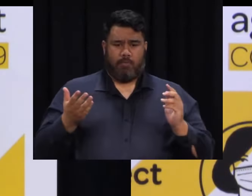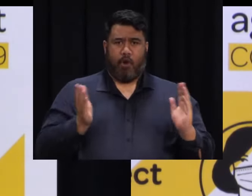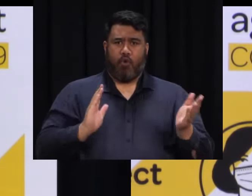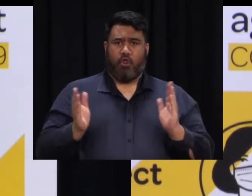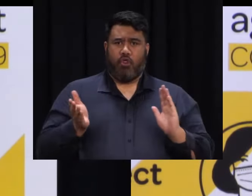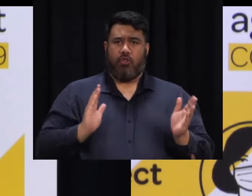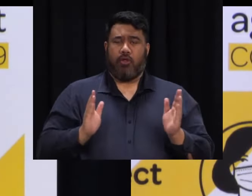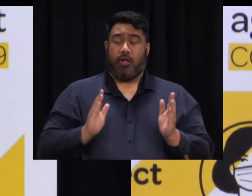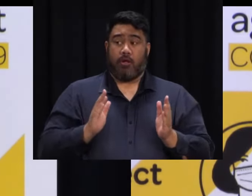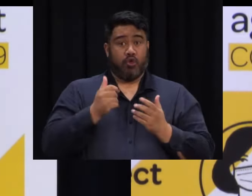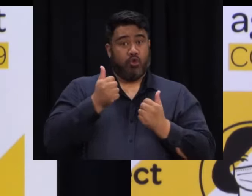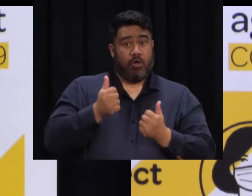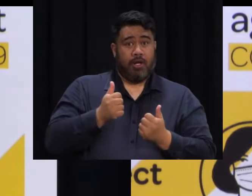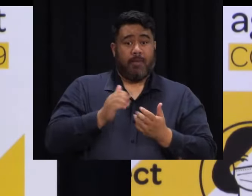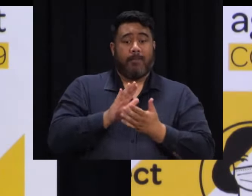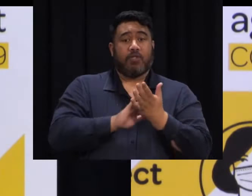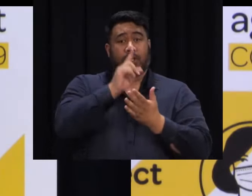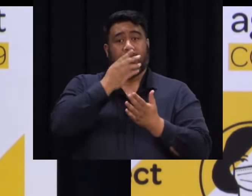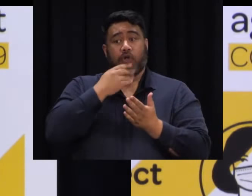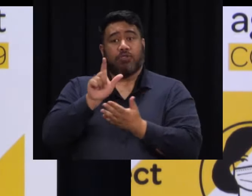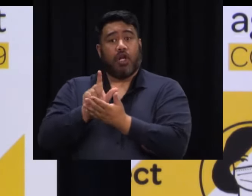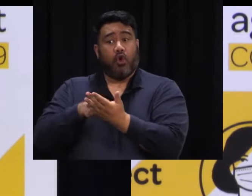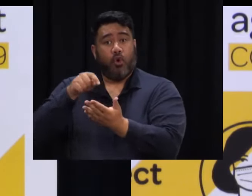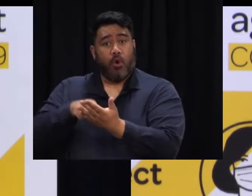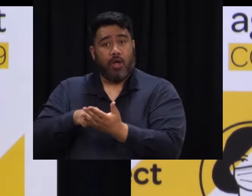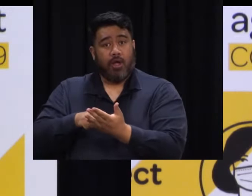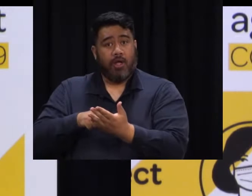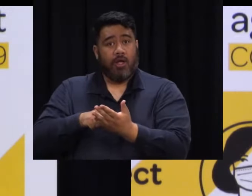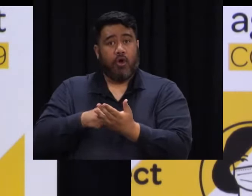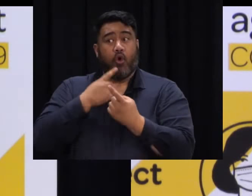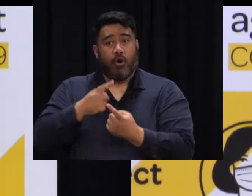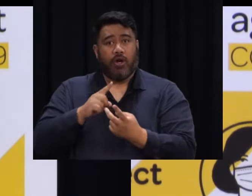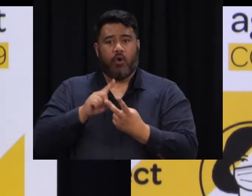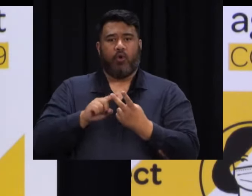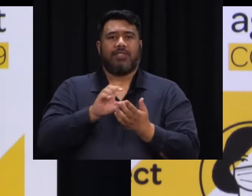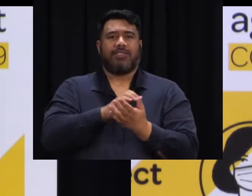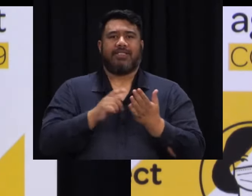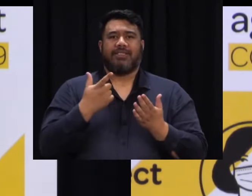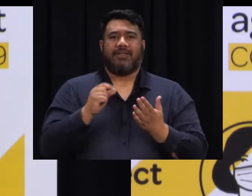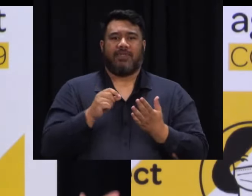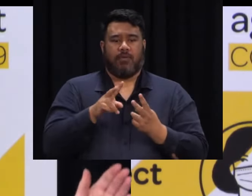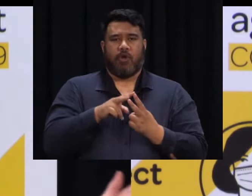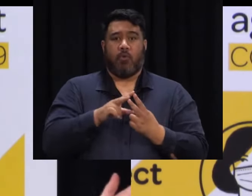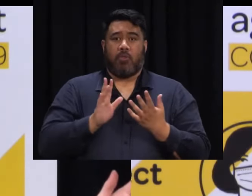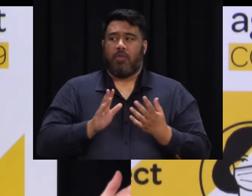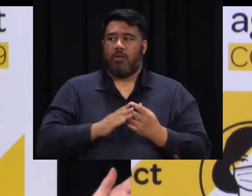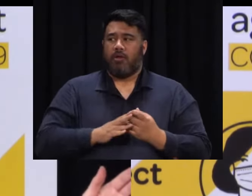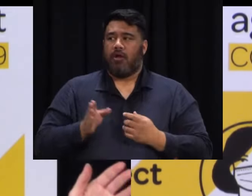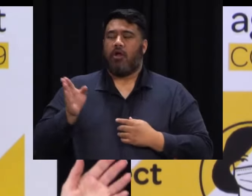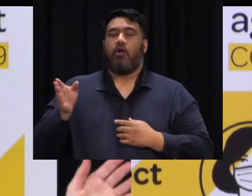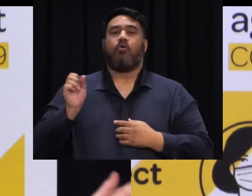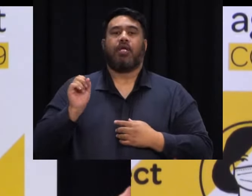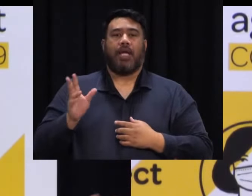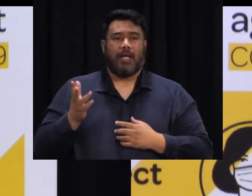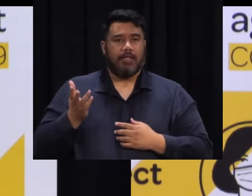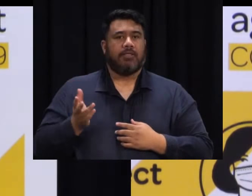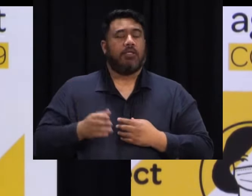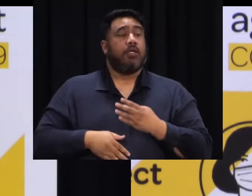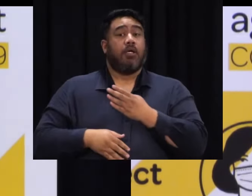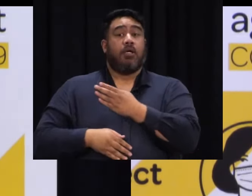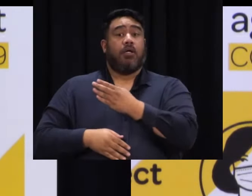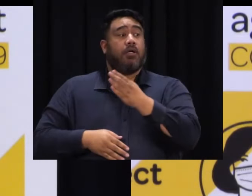the ability to use an order under the Act, but also a Section 70 notice. On the basis of my computer malfunction, I will continue to take questions. I'm going to come